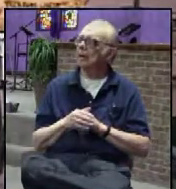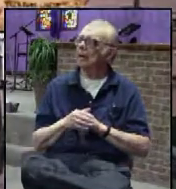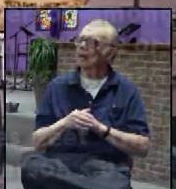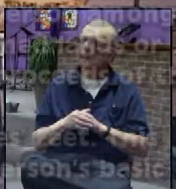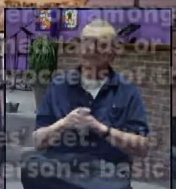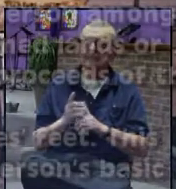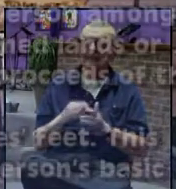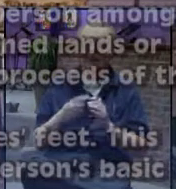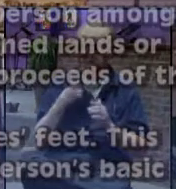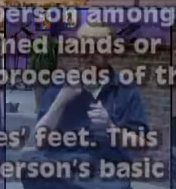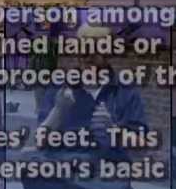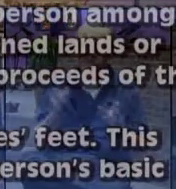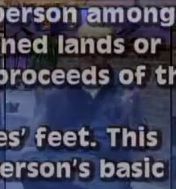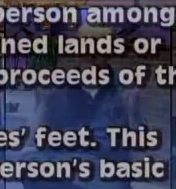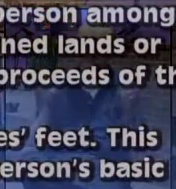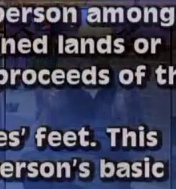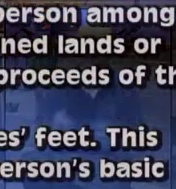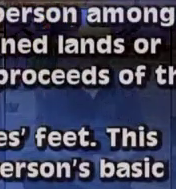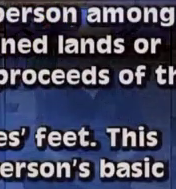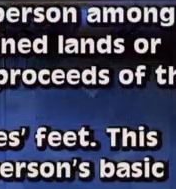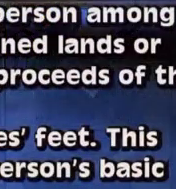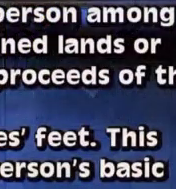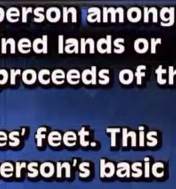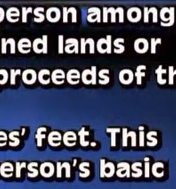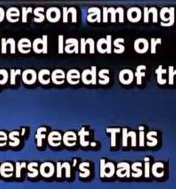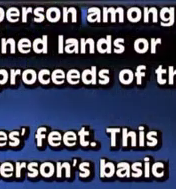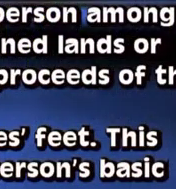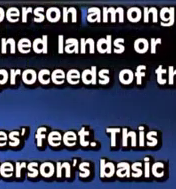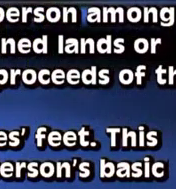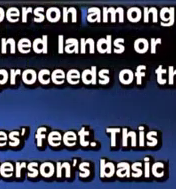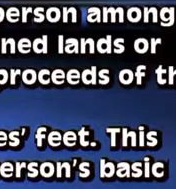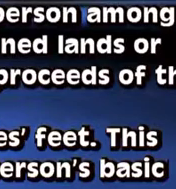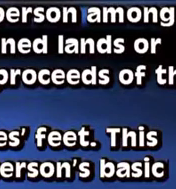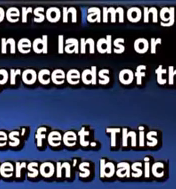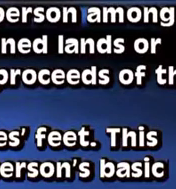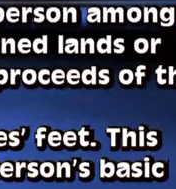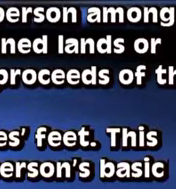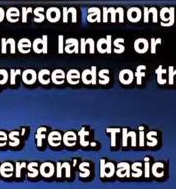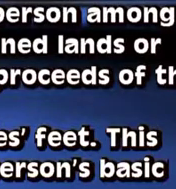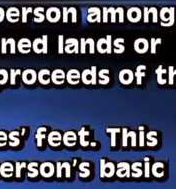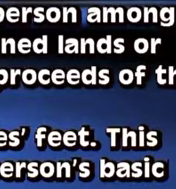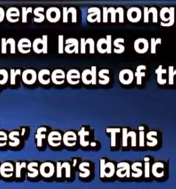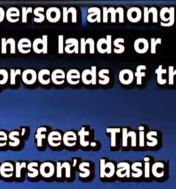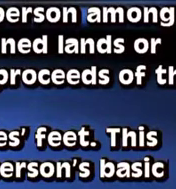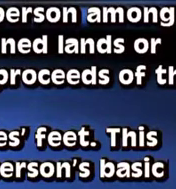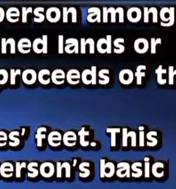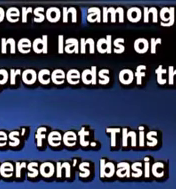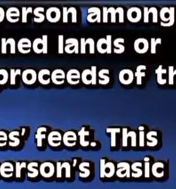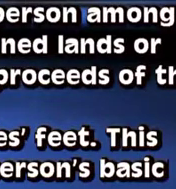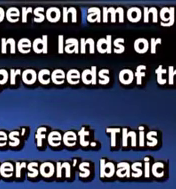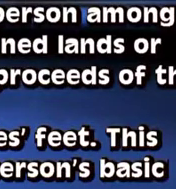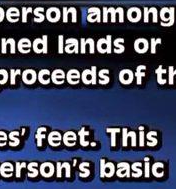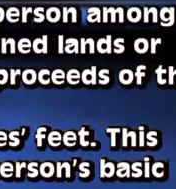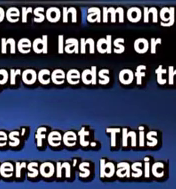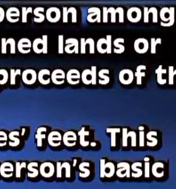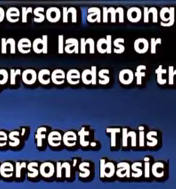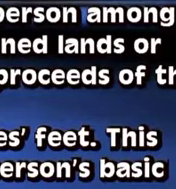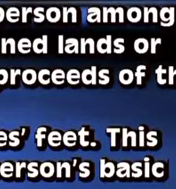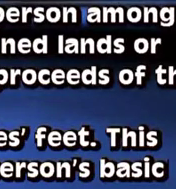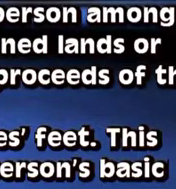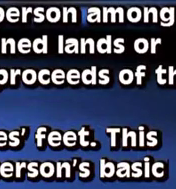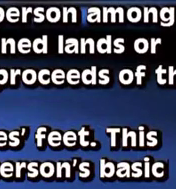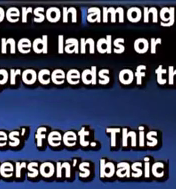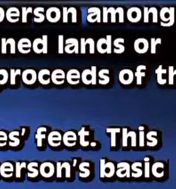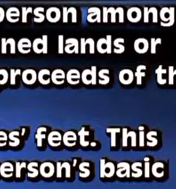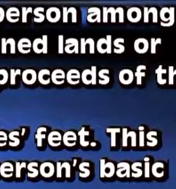Here's what it says. Now the multitude of those who believed were of one heart and soul. And no one said